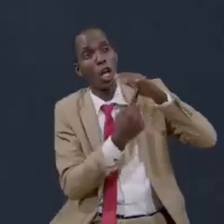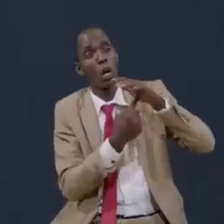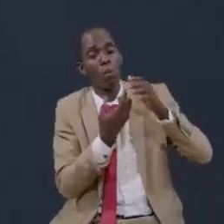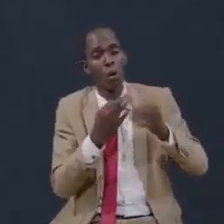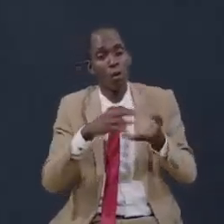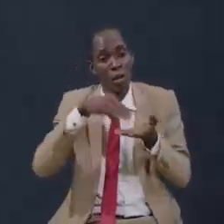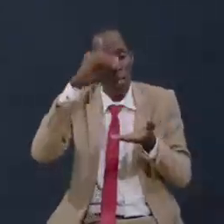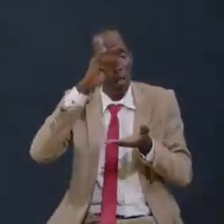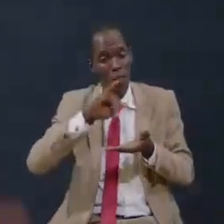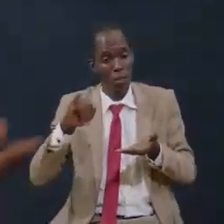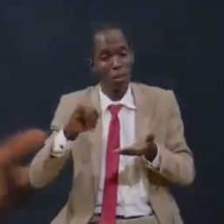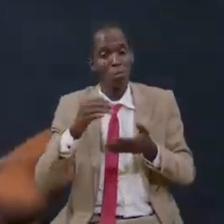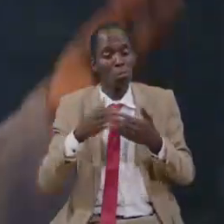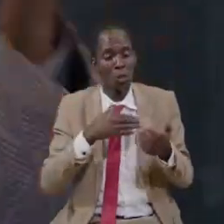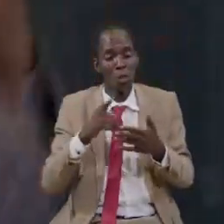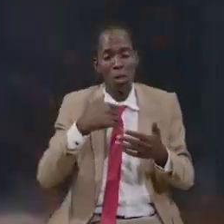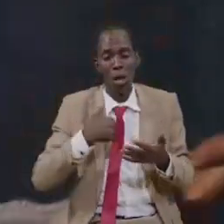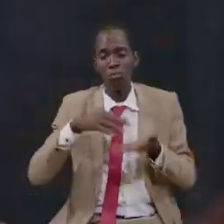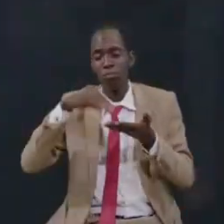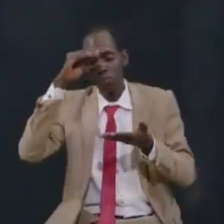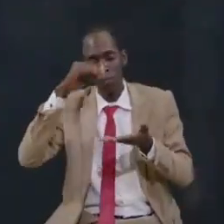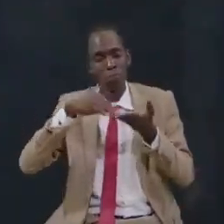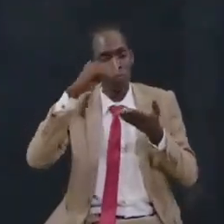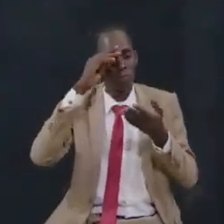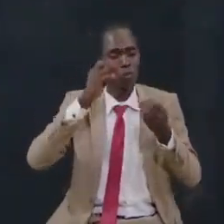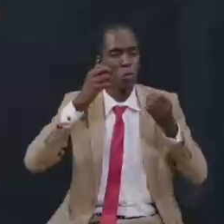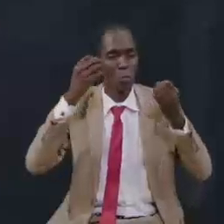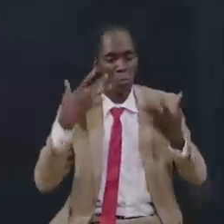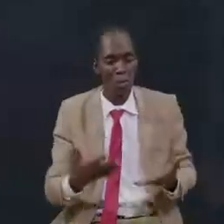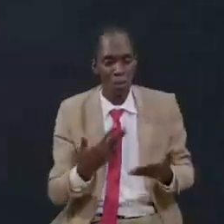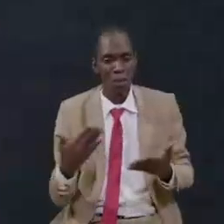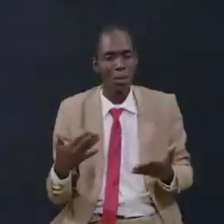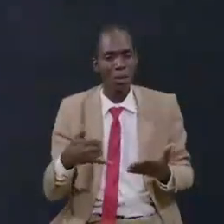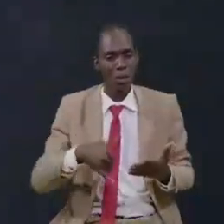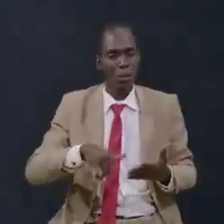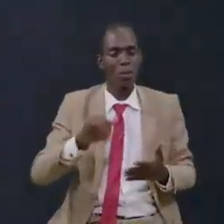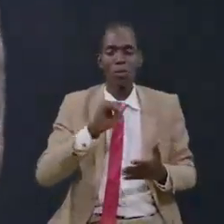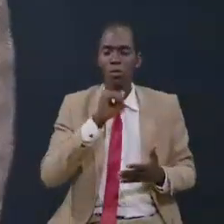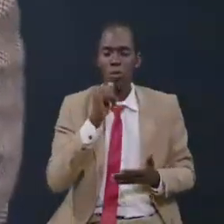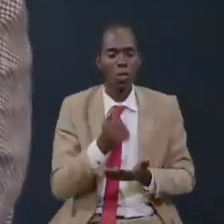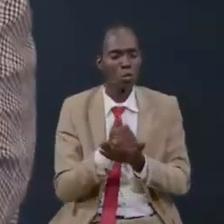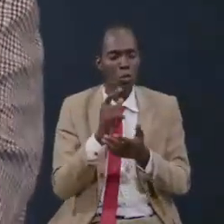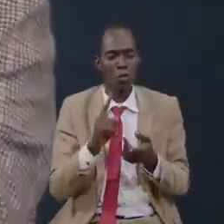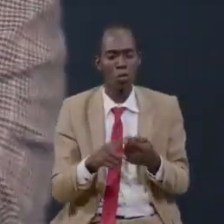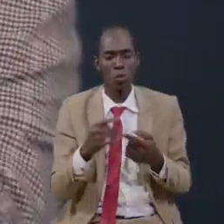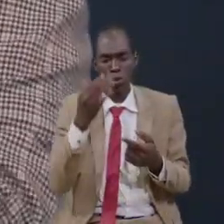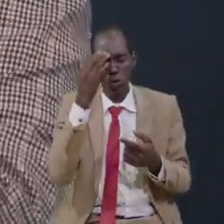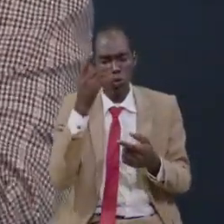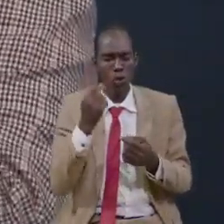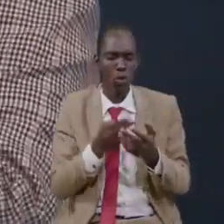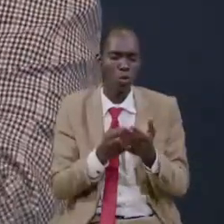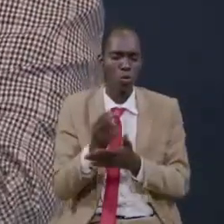bring you to the knowledge of the truth of redemption? But now, hearing about Christ,